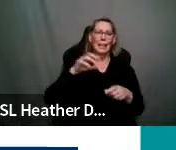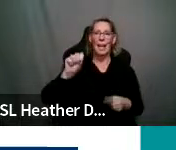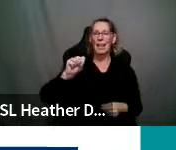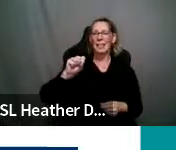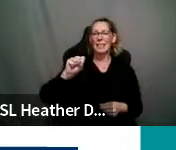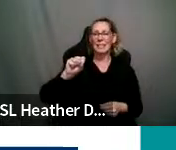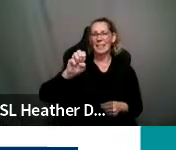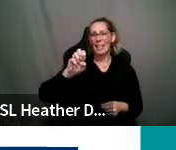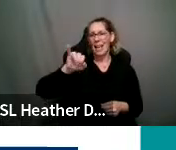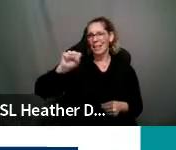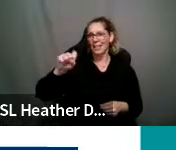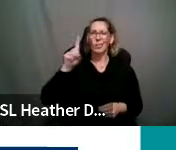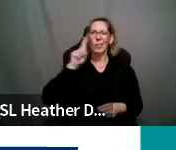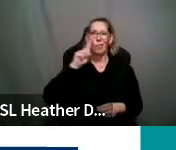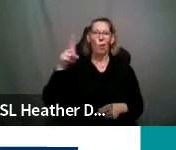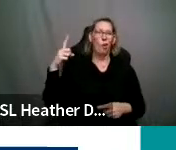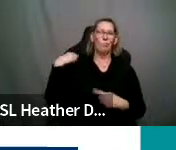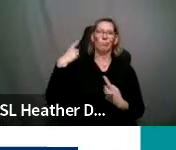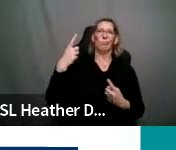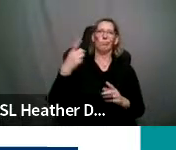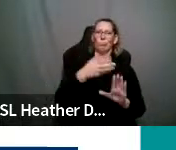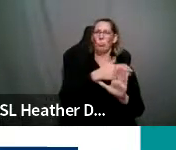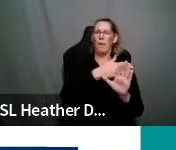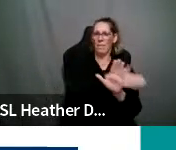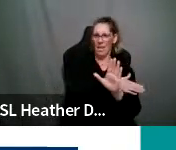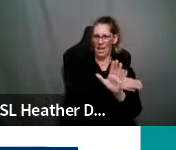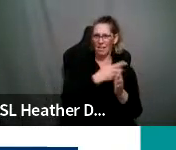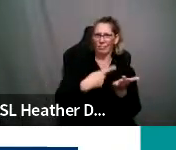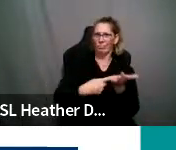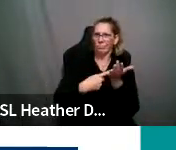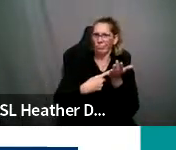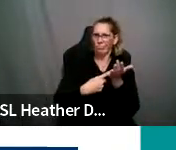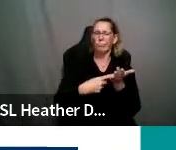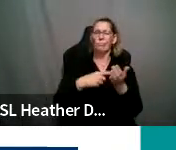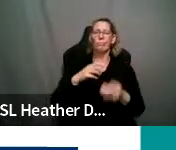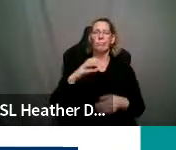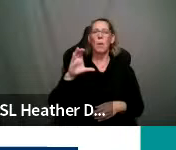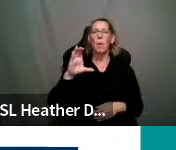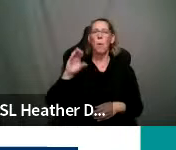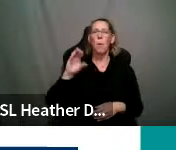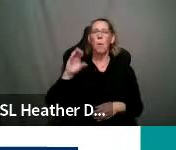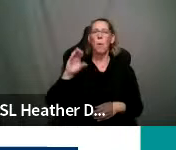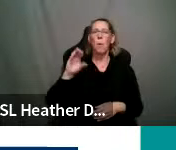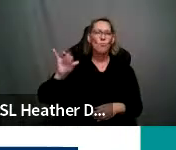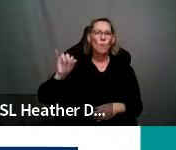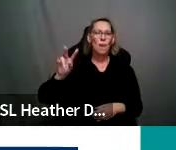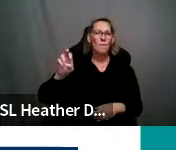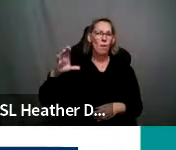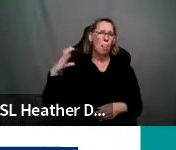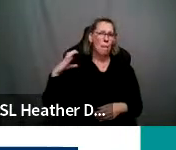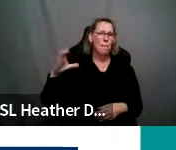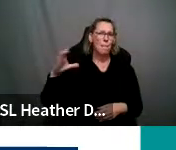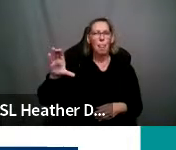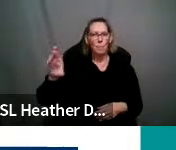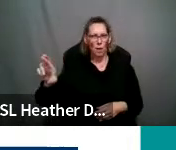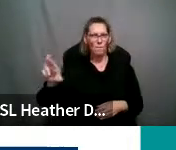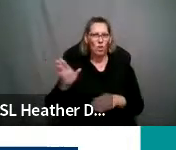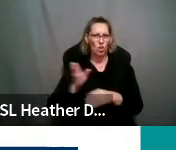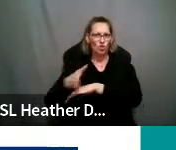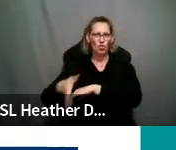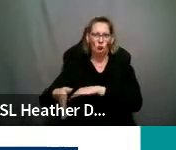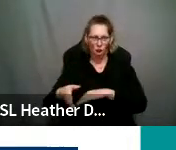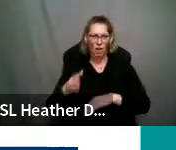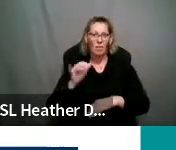SEIS for the previous effort of Columbia River crossing, and were reaffirmed for IBR. And those include